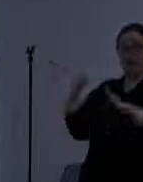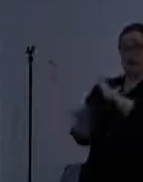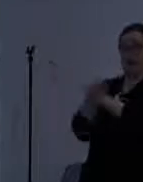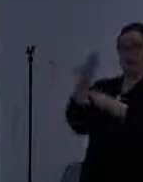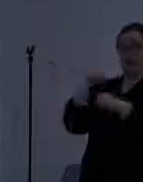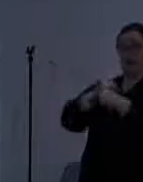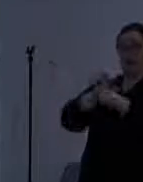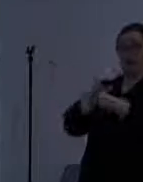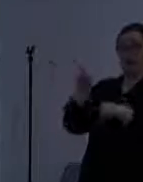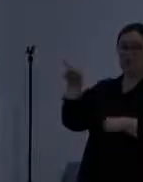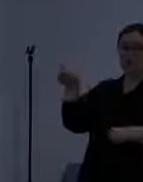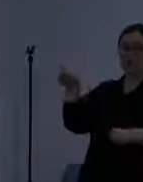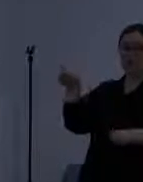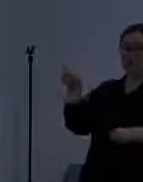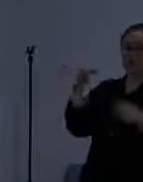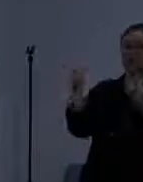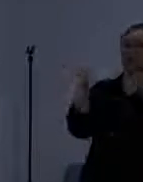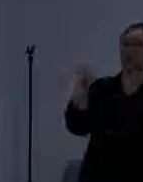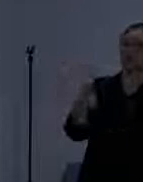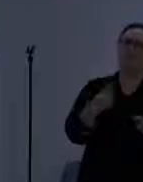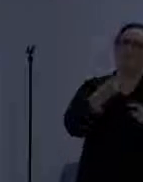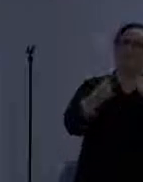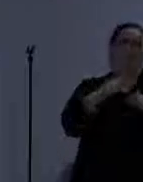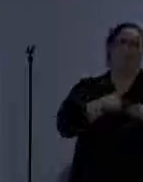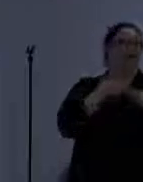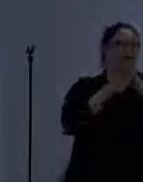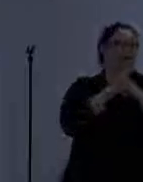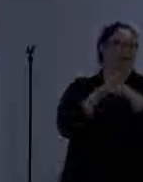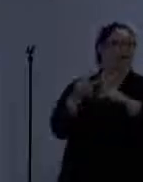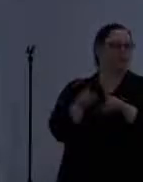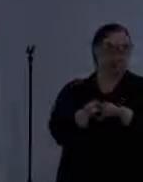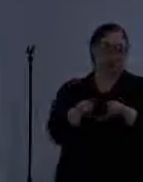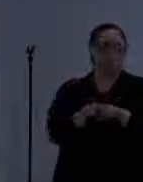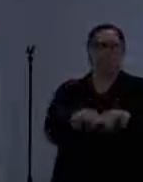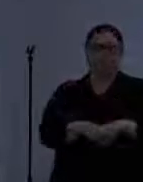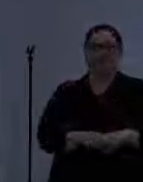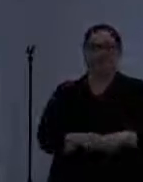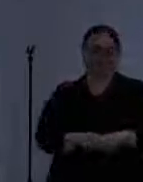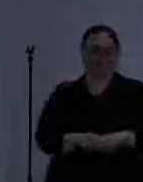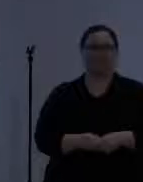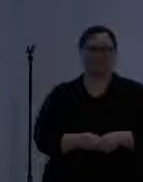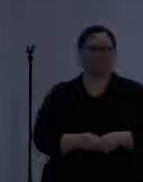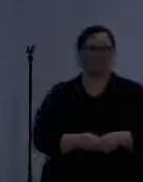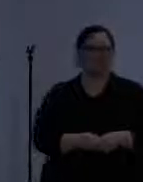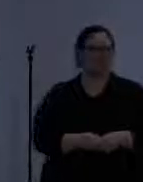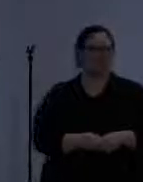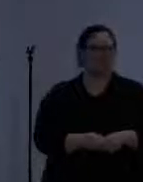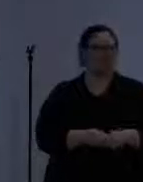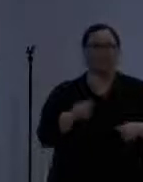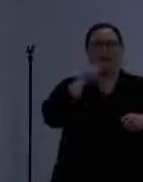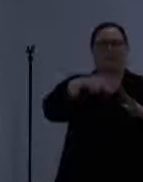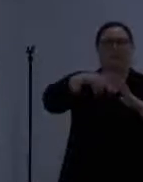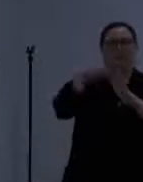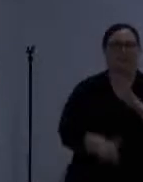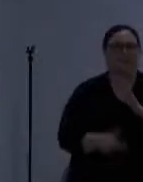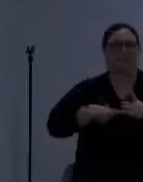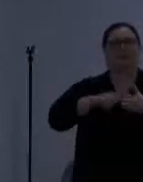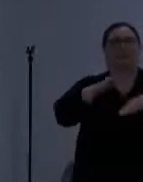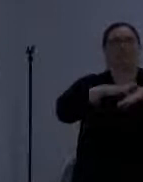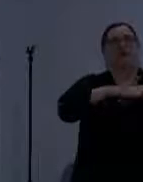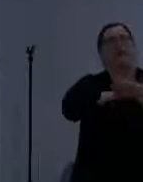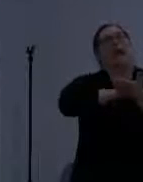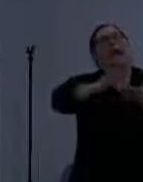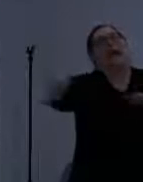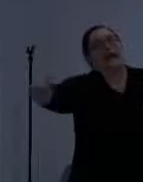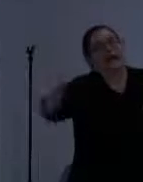there's a lot more information about that on our website as well. So I won't go into detail though, because we've run out of